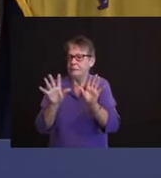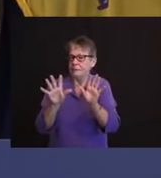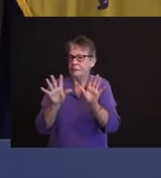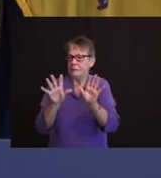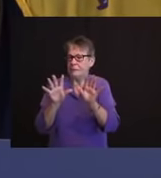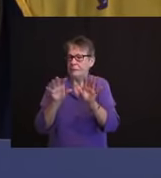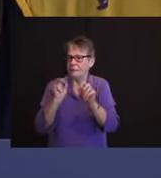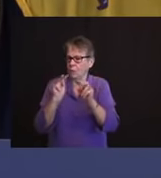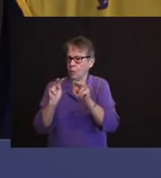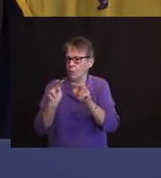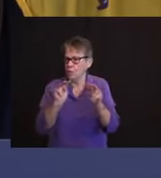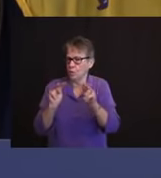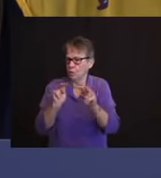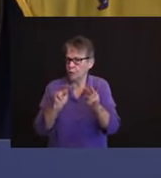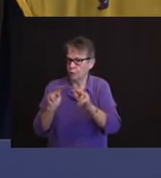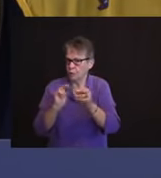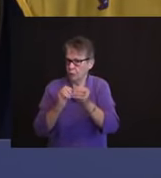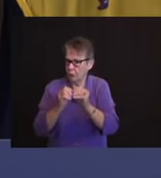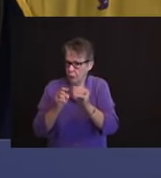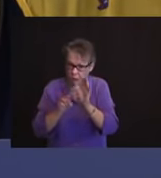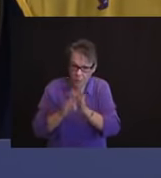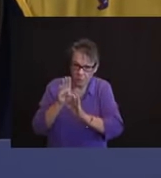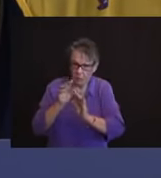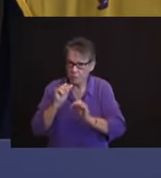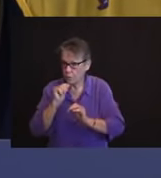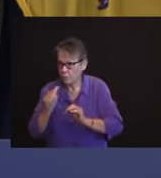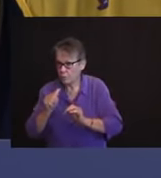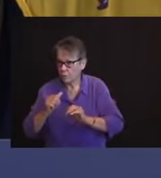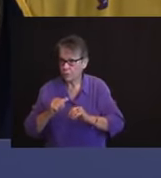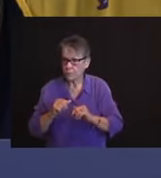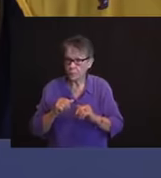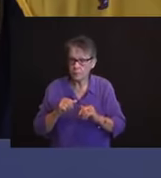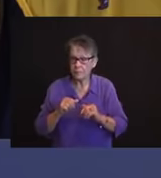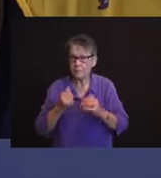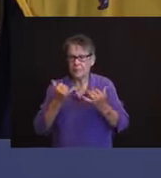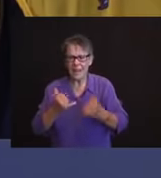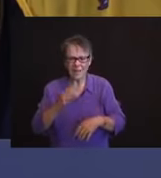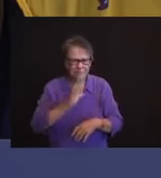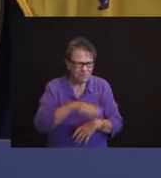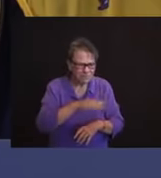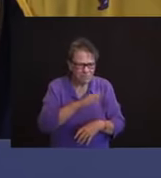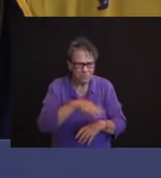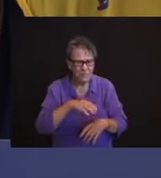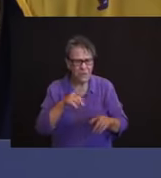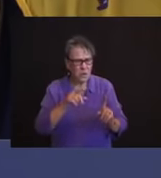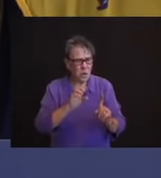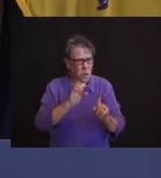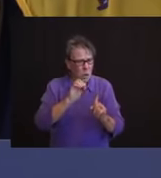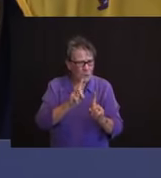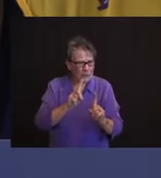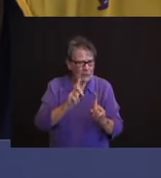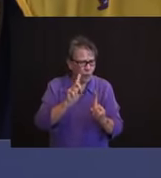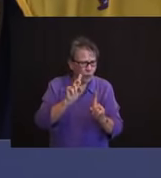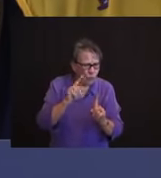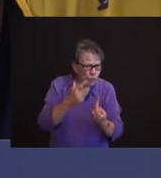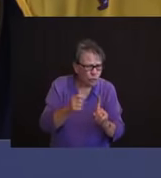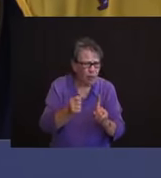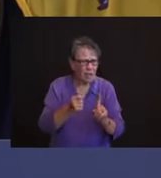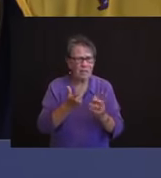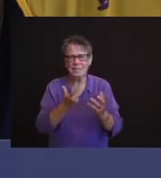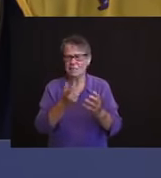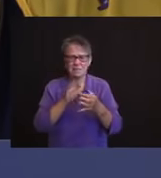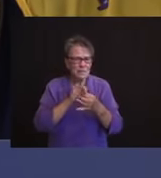Judy, I would think overdosing is a lot related to mental health, isolation, lack of engagement with the normal